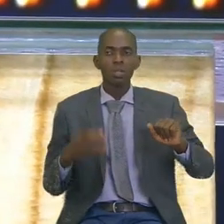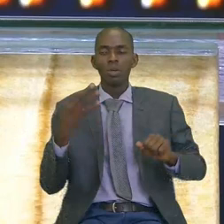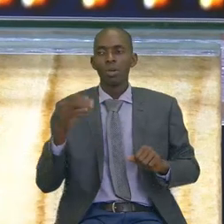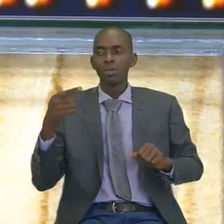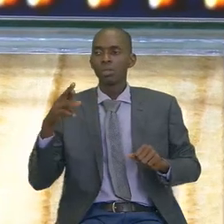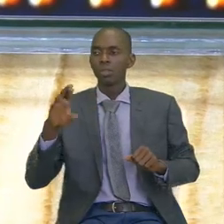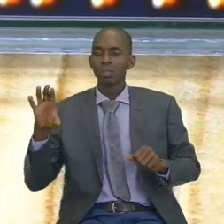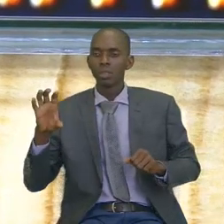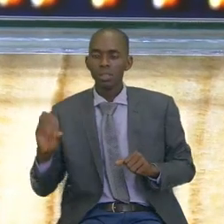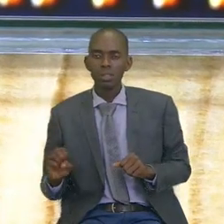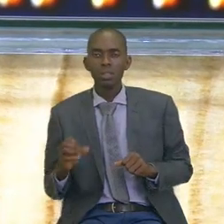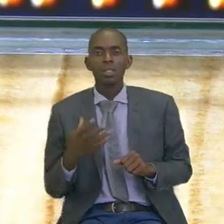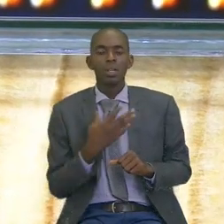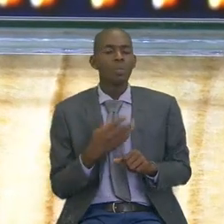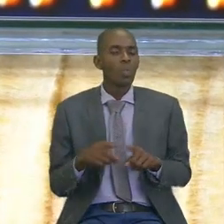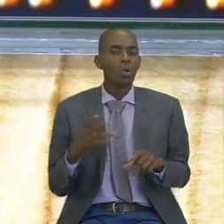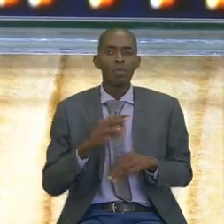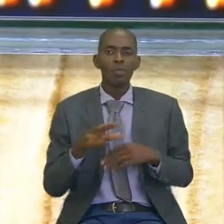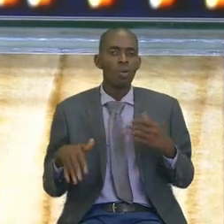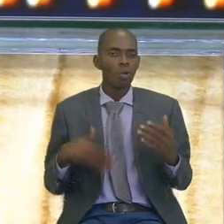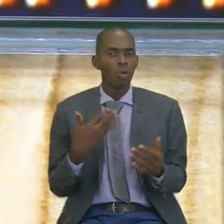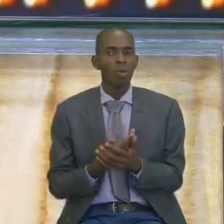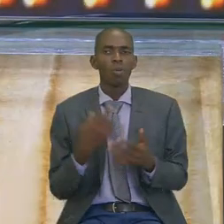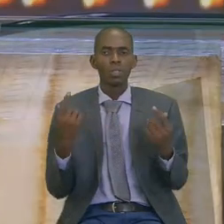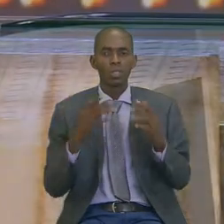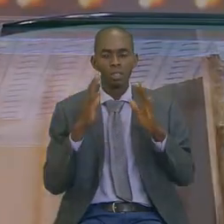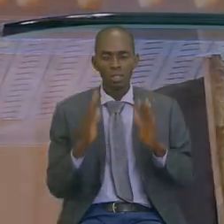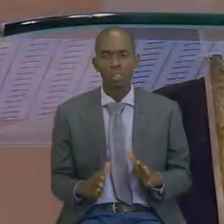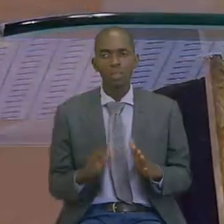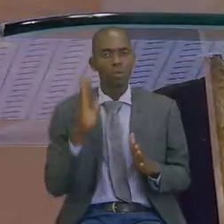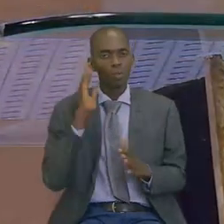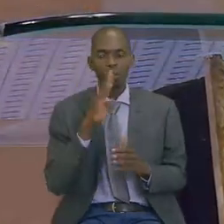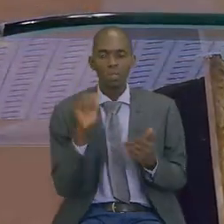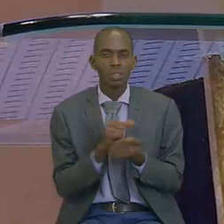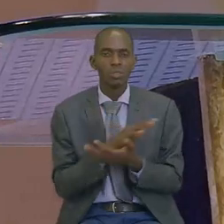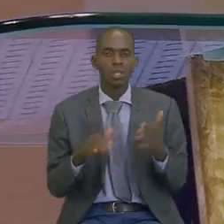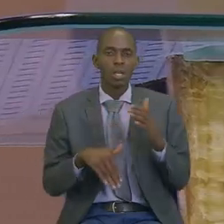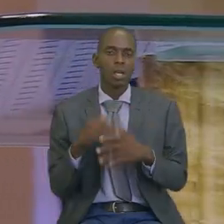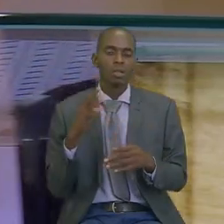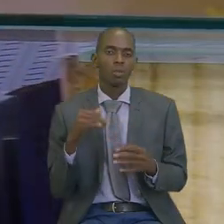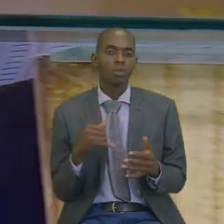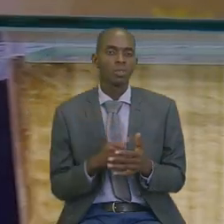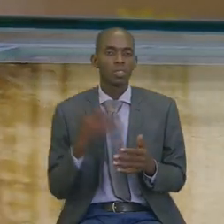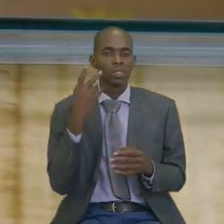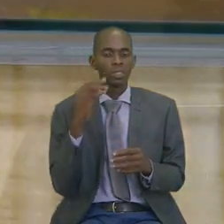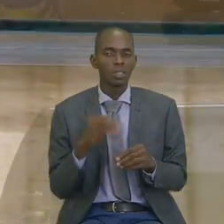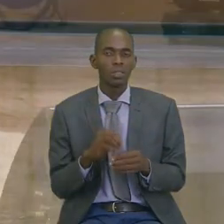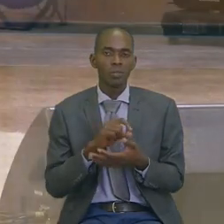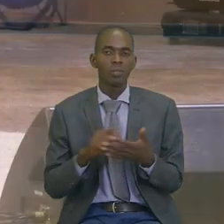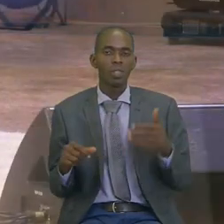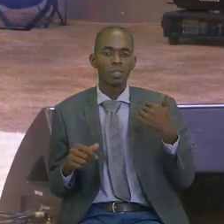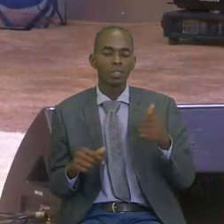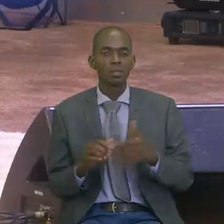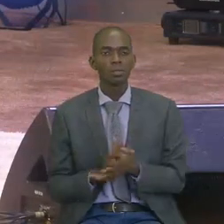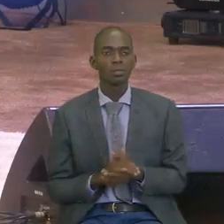all sinners, he shall destroy the sinners thereof out of it. We're looking at verse 10 there. In